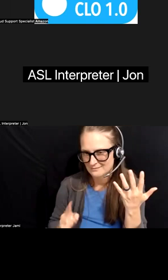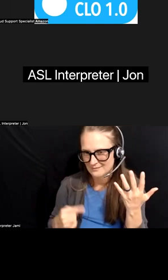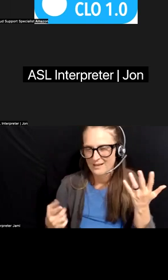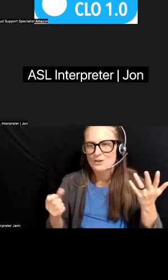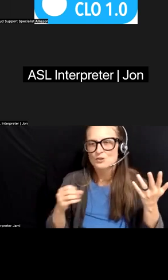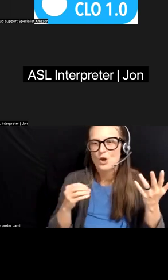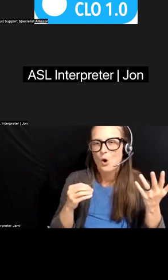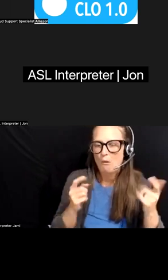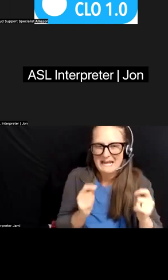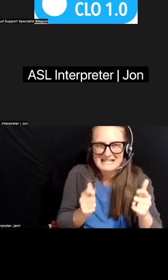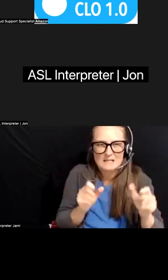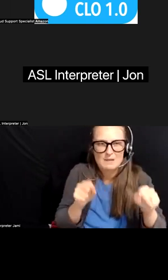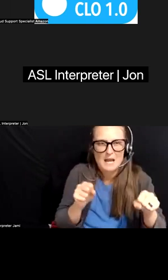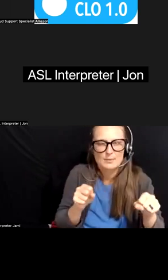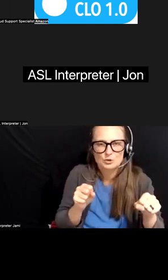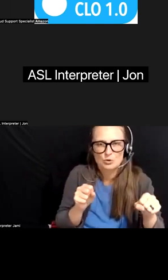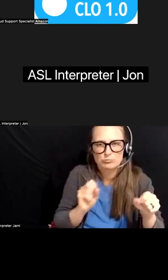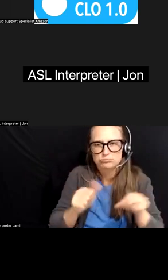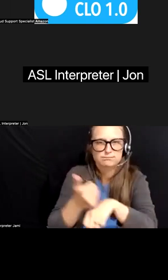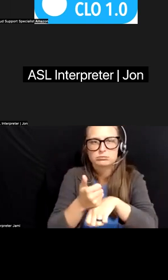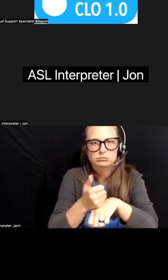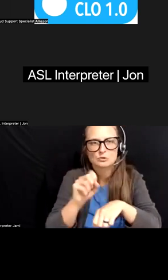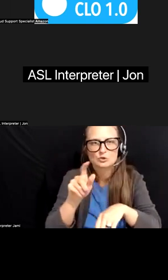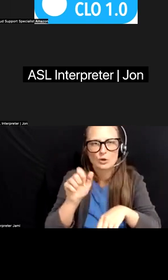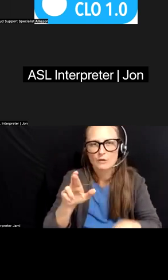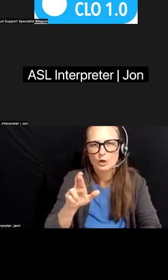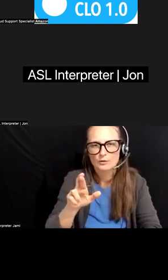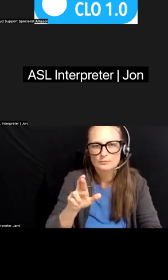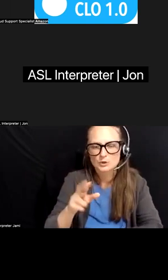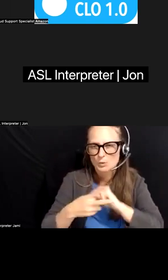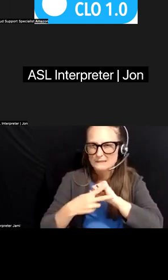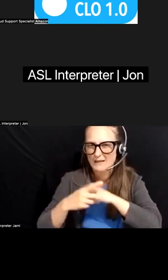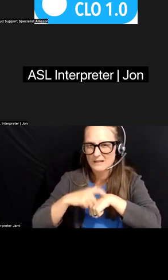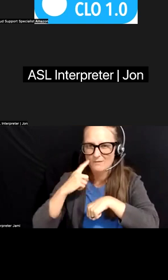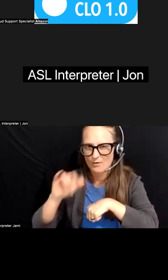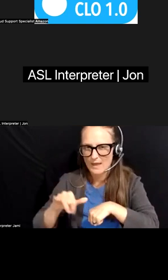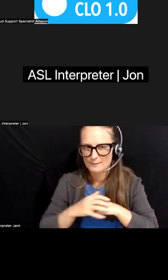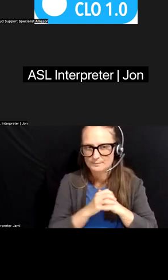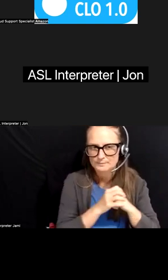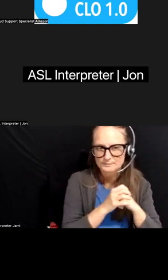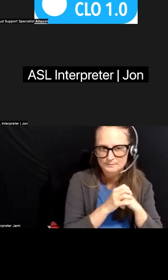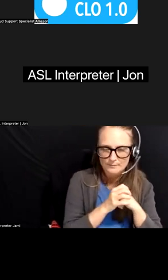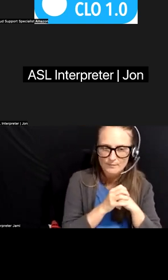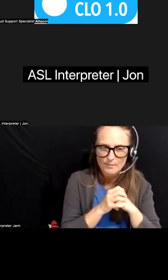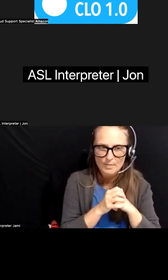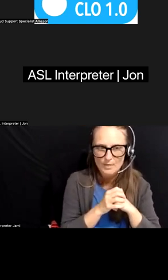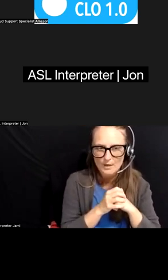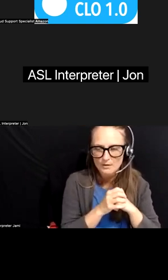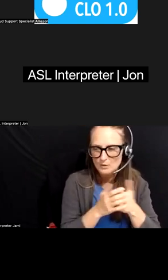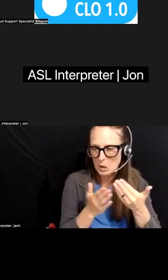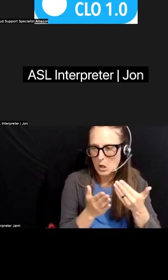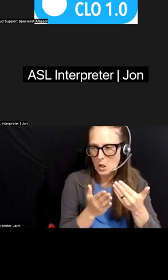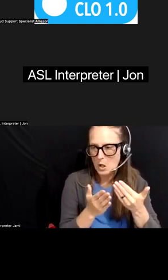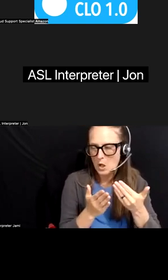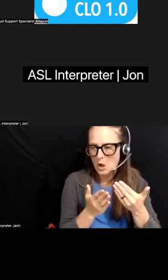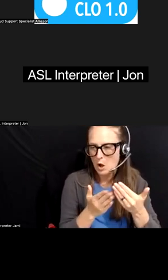ability to spin a server. So we'll reserve that time for that. We're almost reaching our first hour, and on